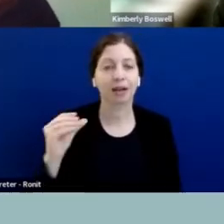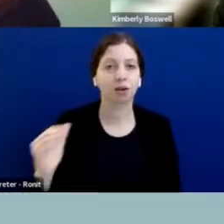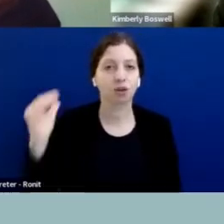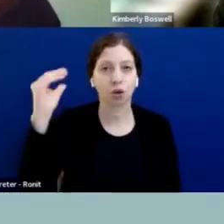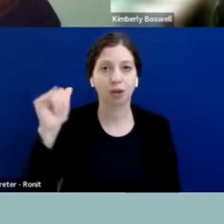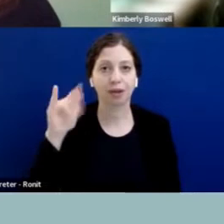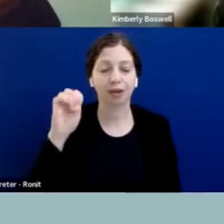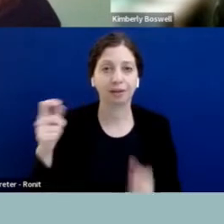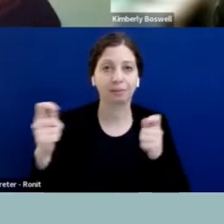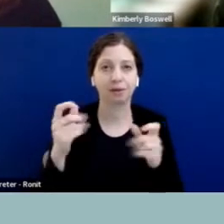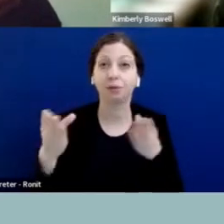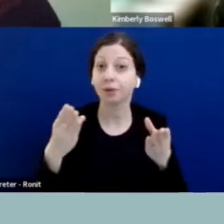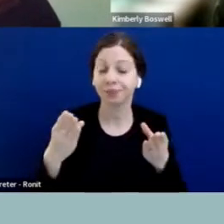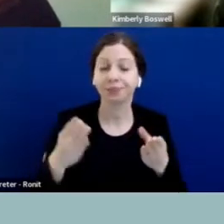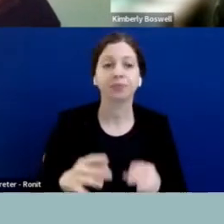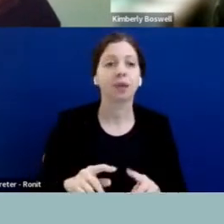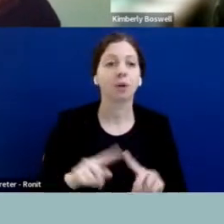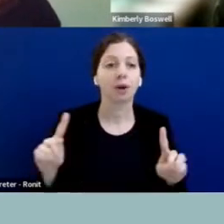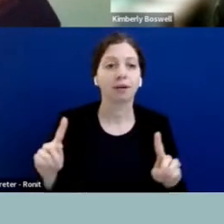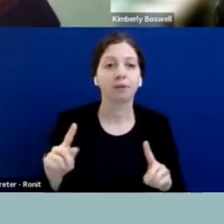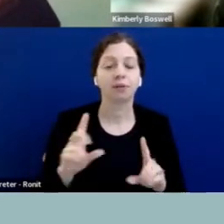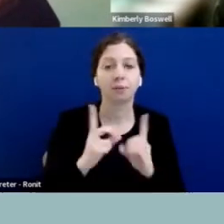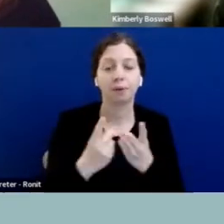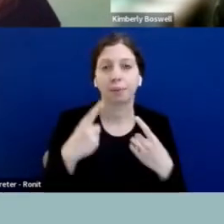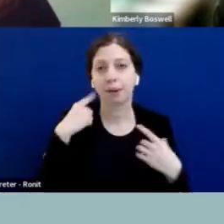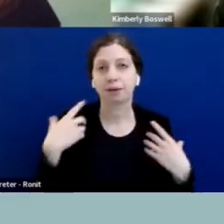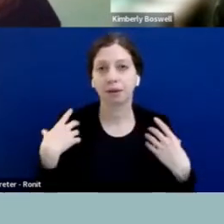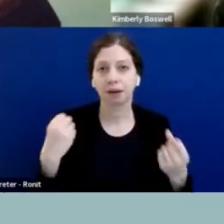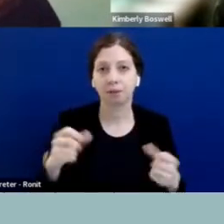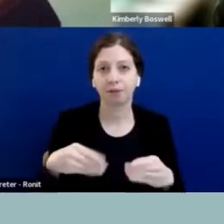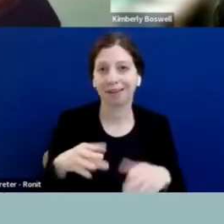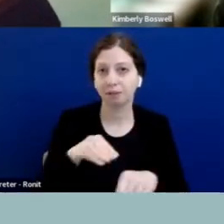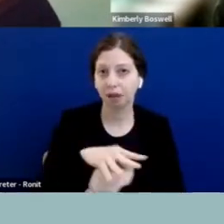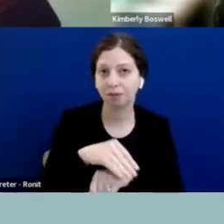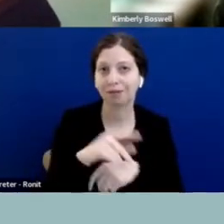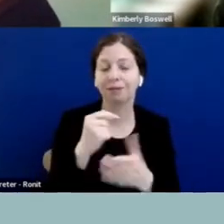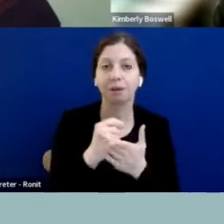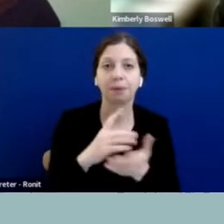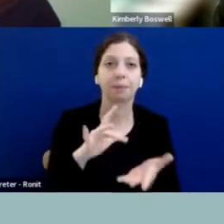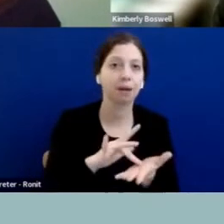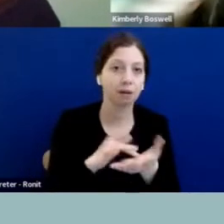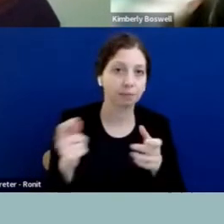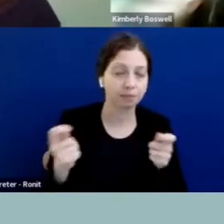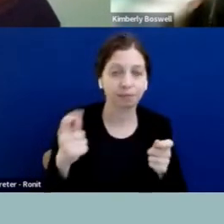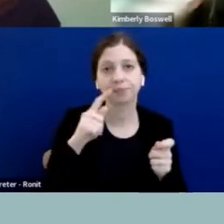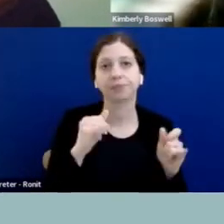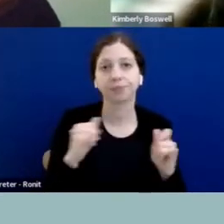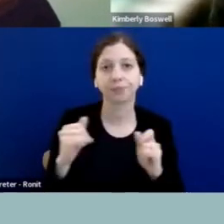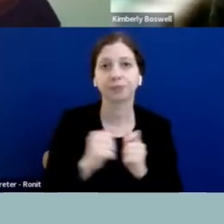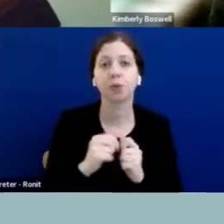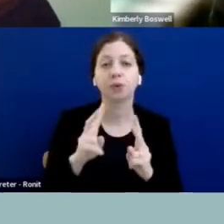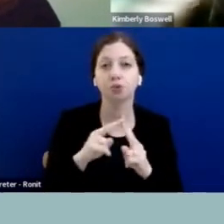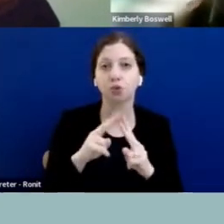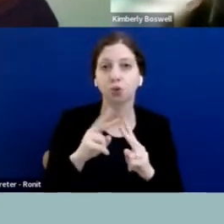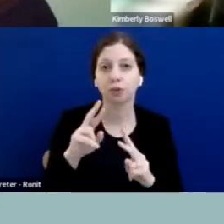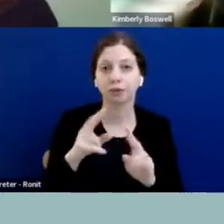services. However, Department of Mental Health provides counseling, therapy, medication management for individuals with dual